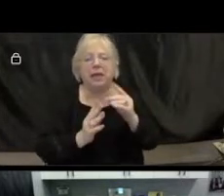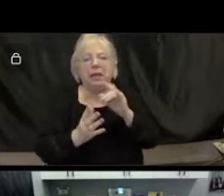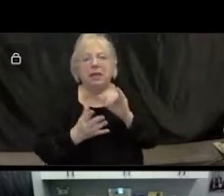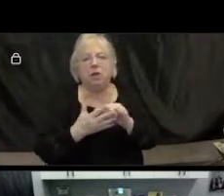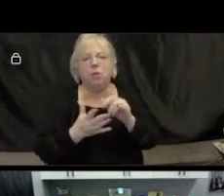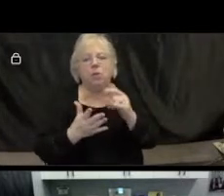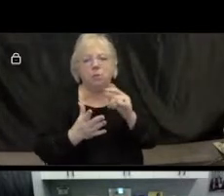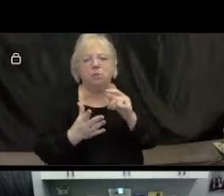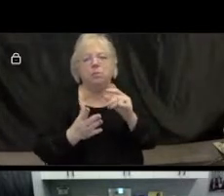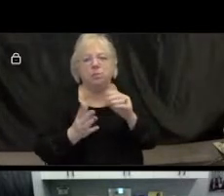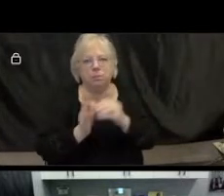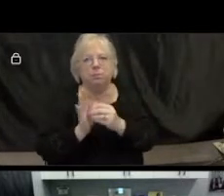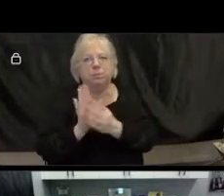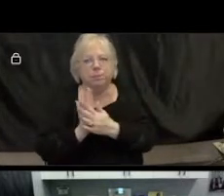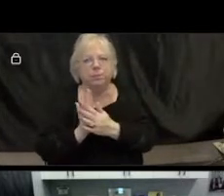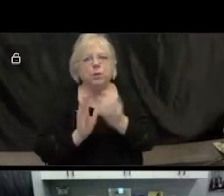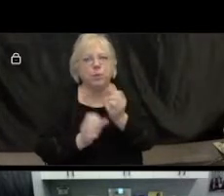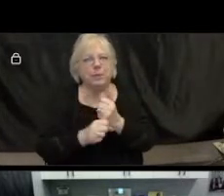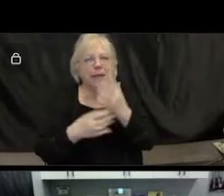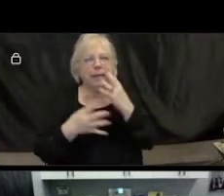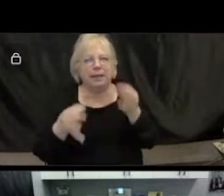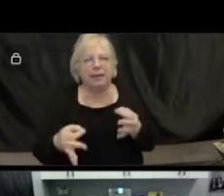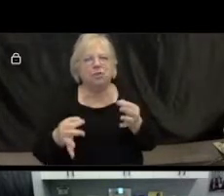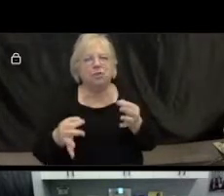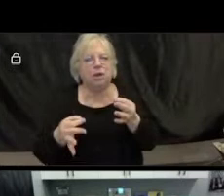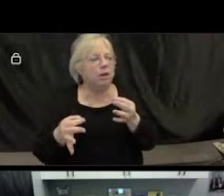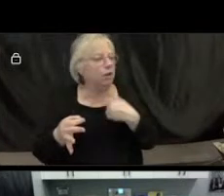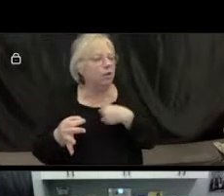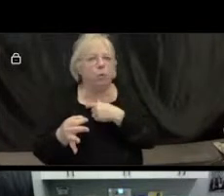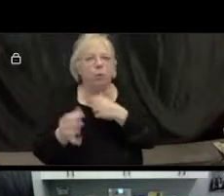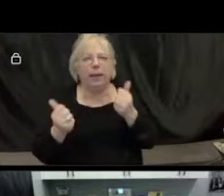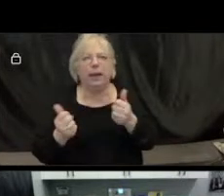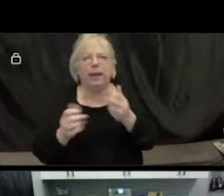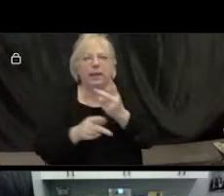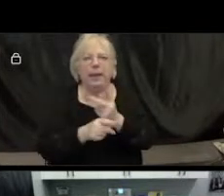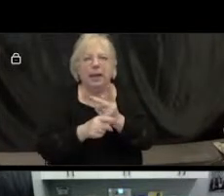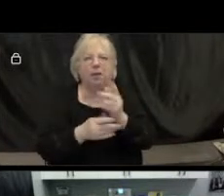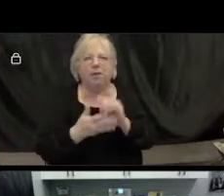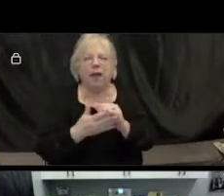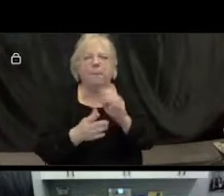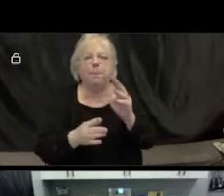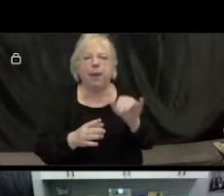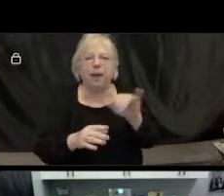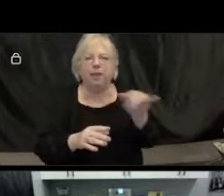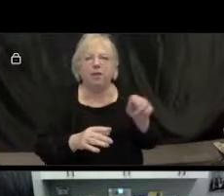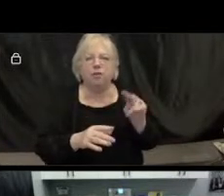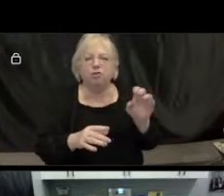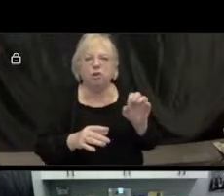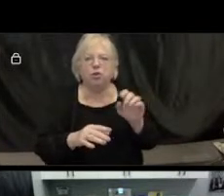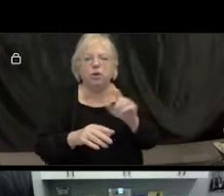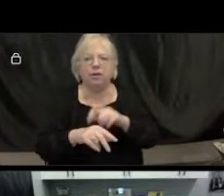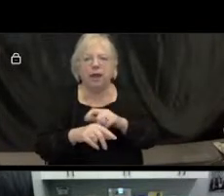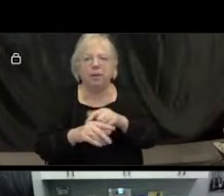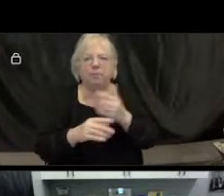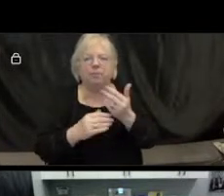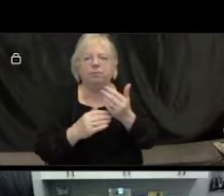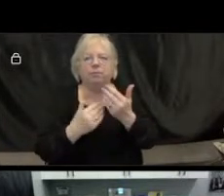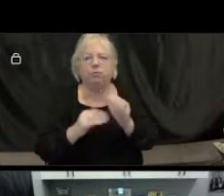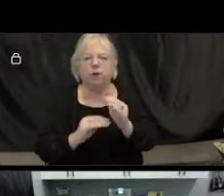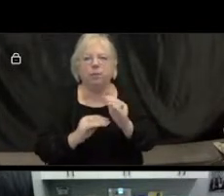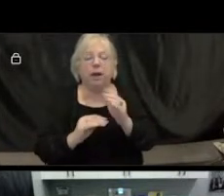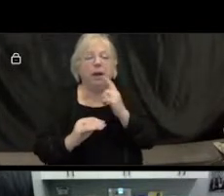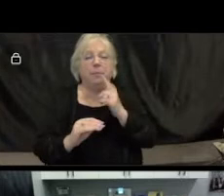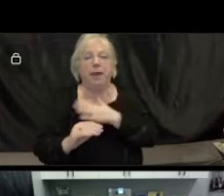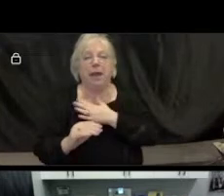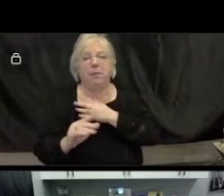on and proceed so that we can get this took care of hopefully by that June timeframe. And I'd be happy to answer any questions